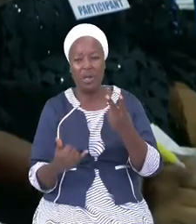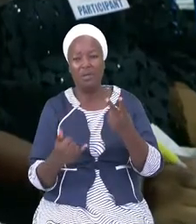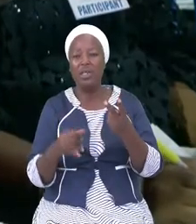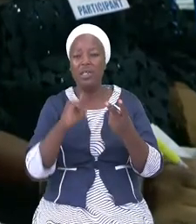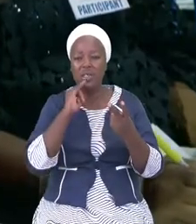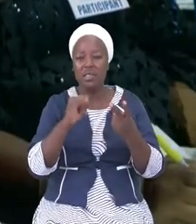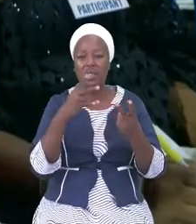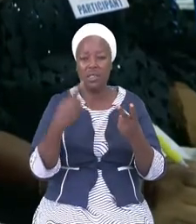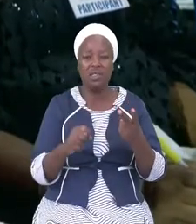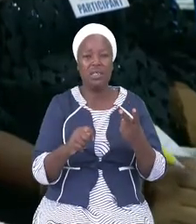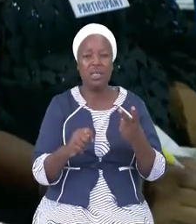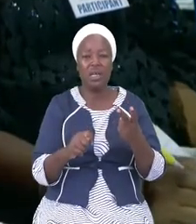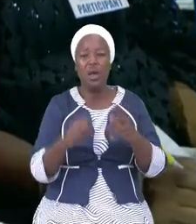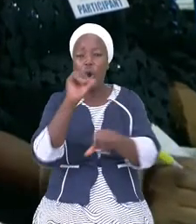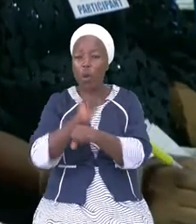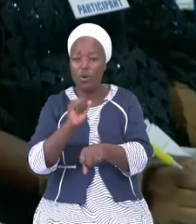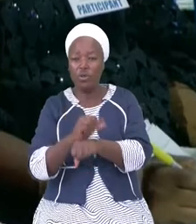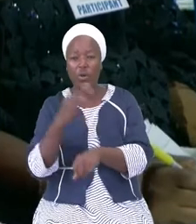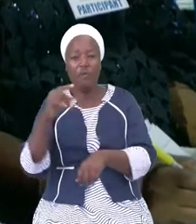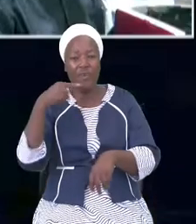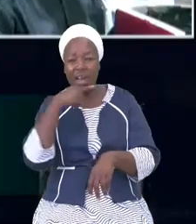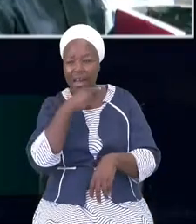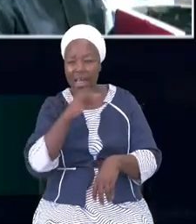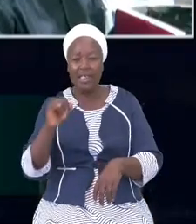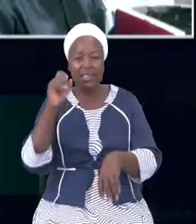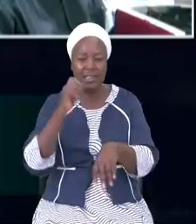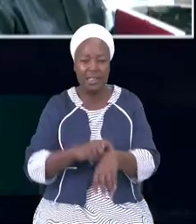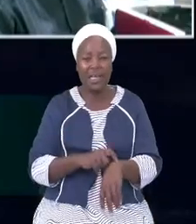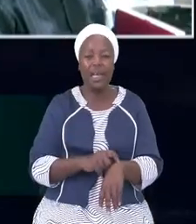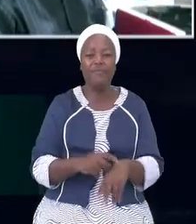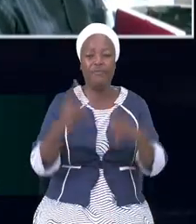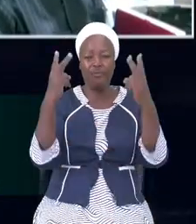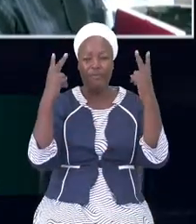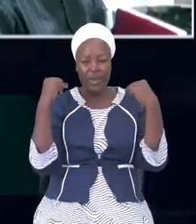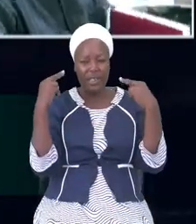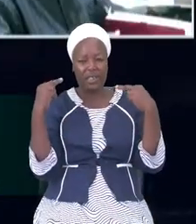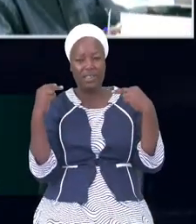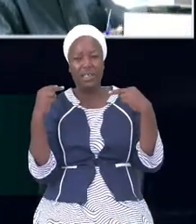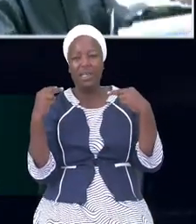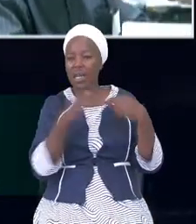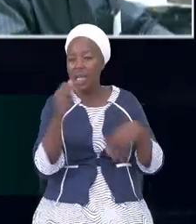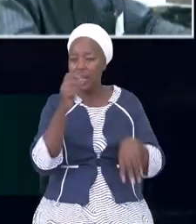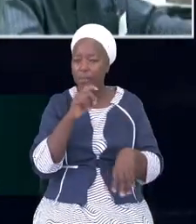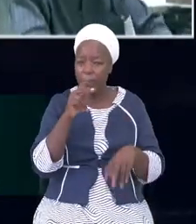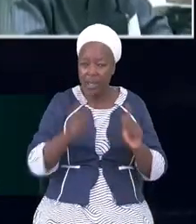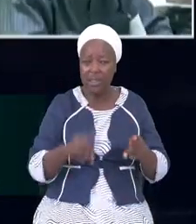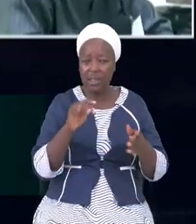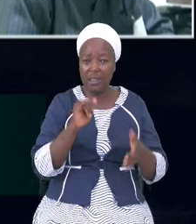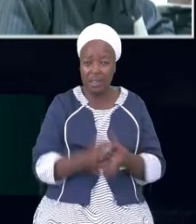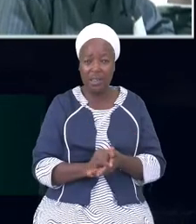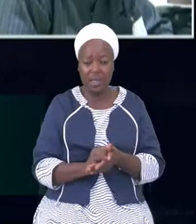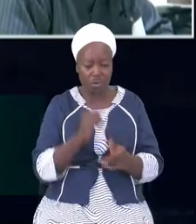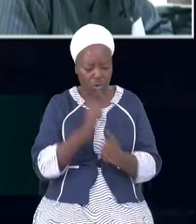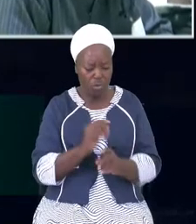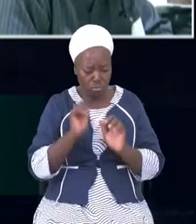the operation of lifetime vanity. A person that dedicates his life